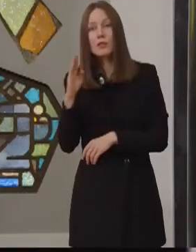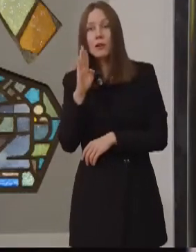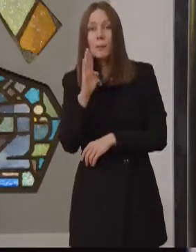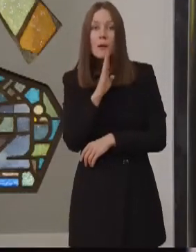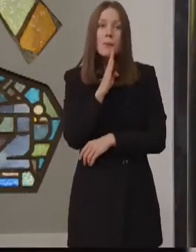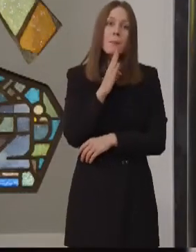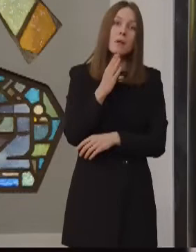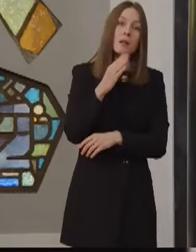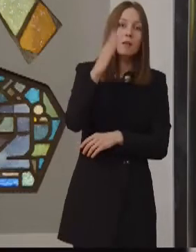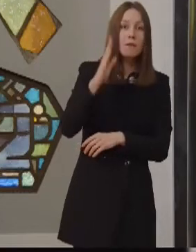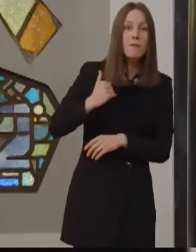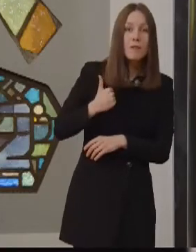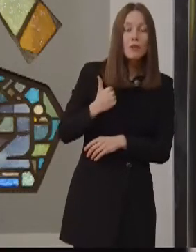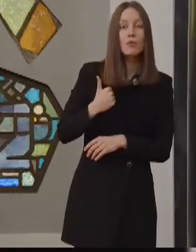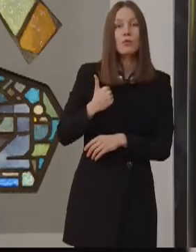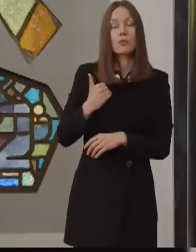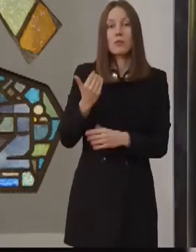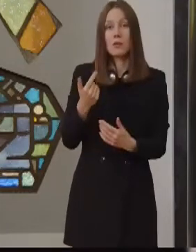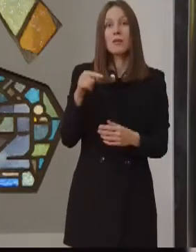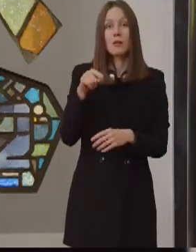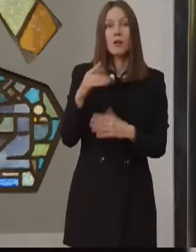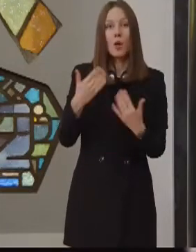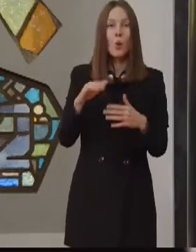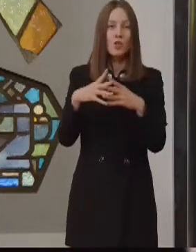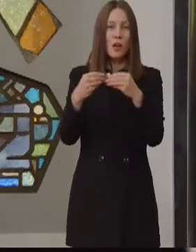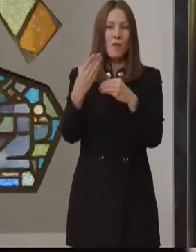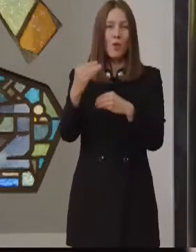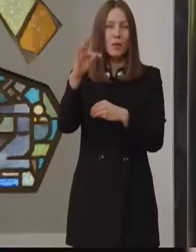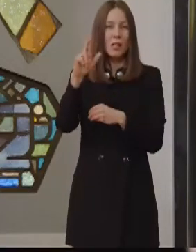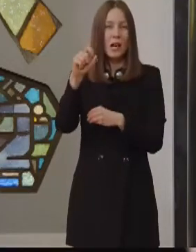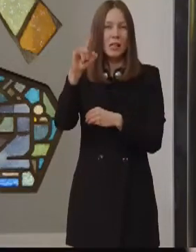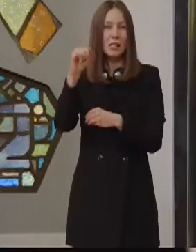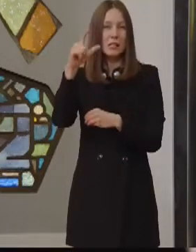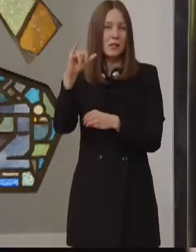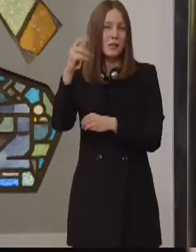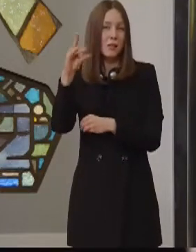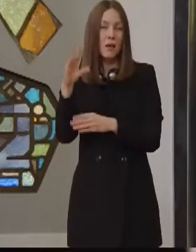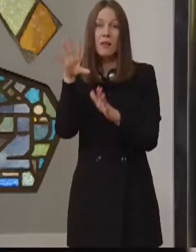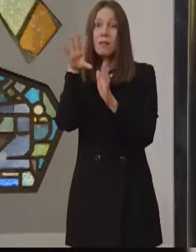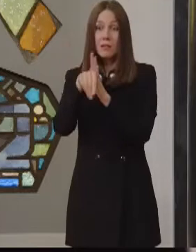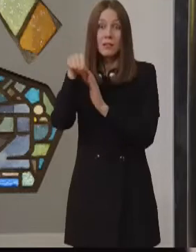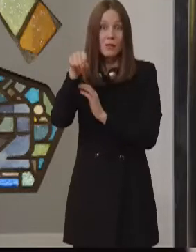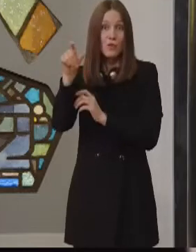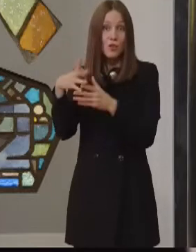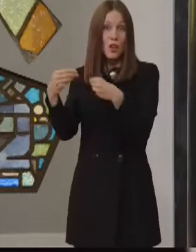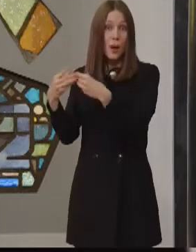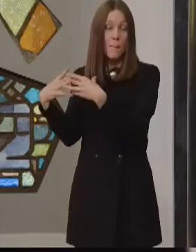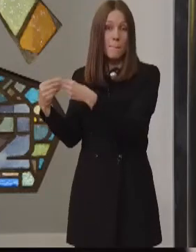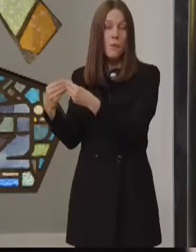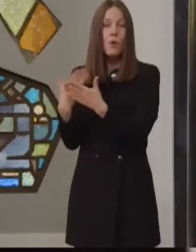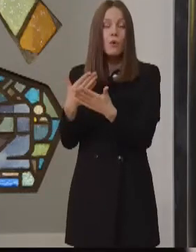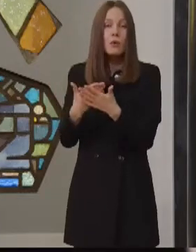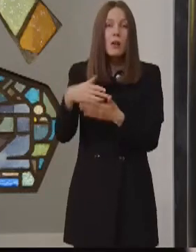by single mothers. And the concept of the traditional family